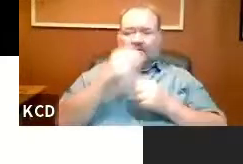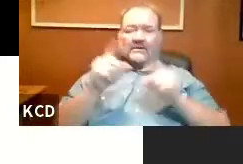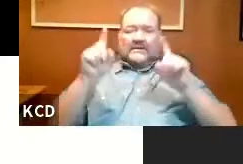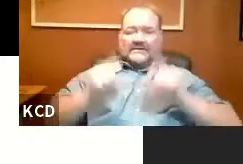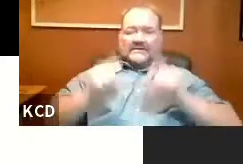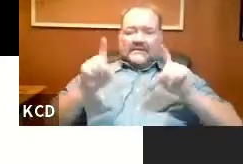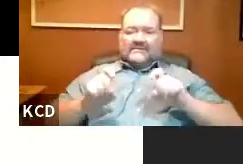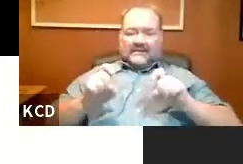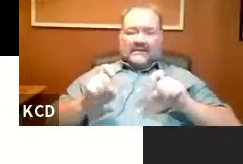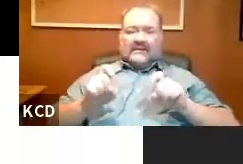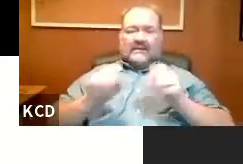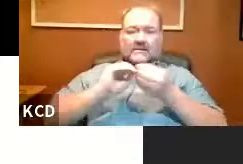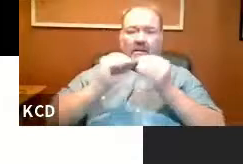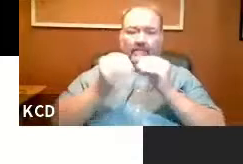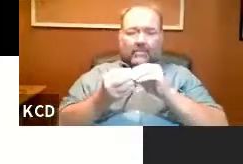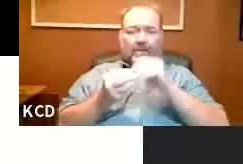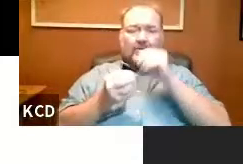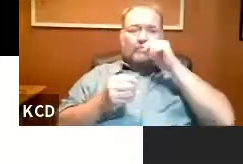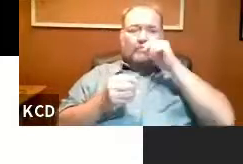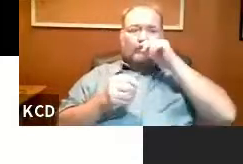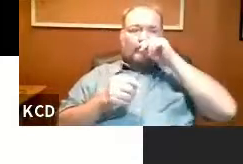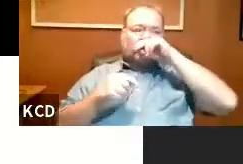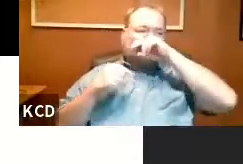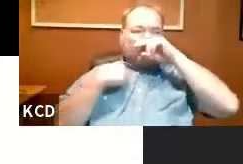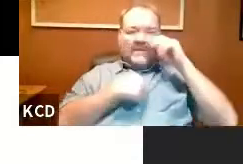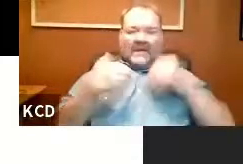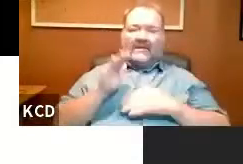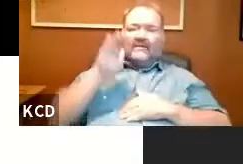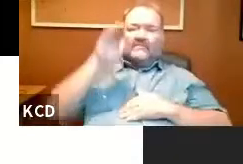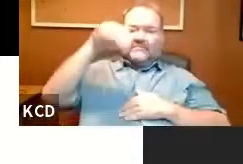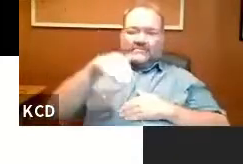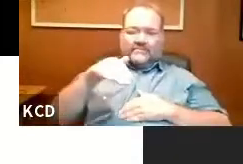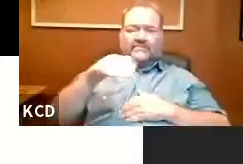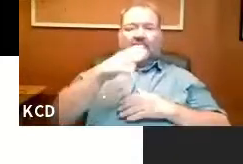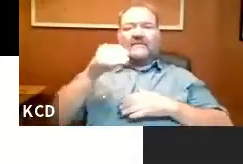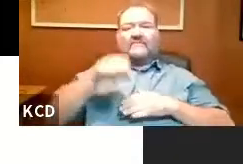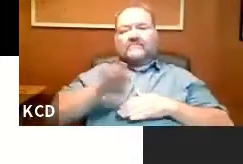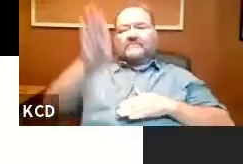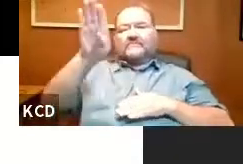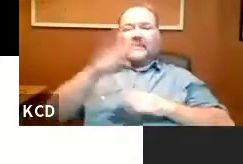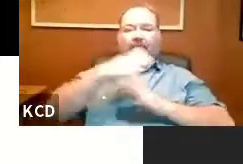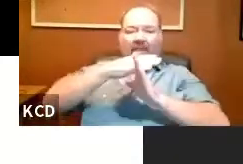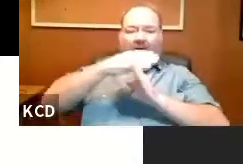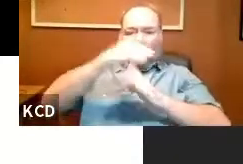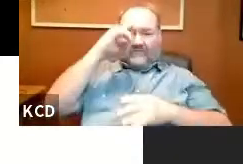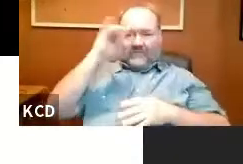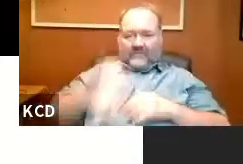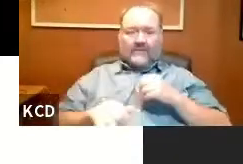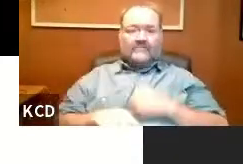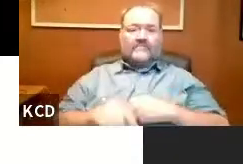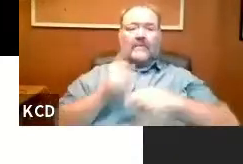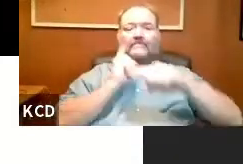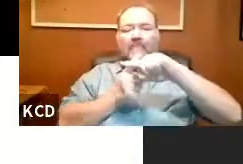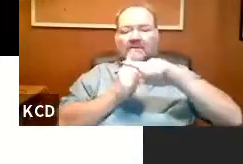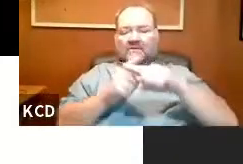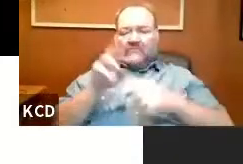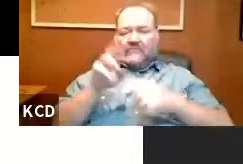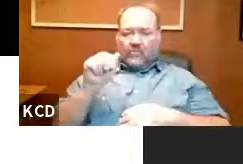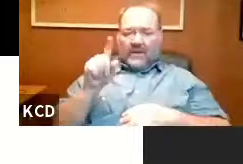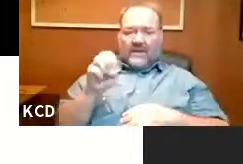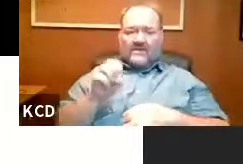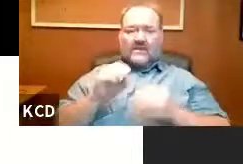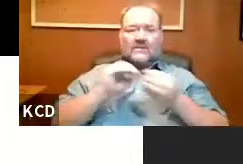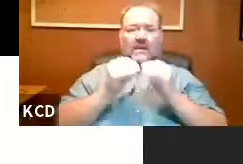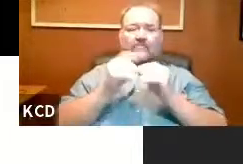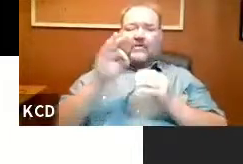testing volume. We have a recession barrier and escalation barrier for those, and we'll go through that in a second. Positivity rate, the number of